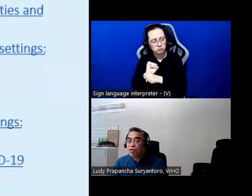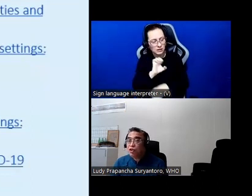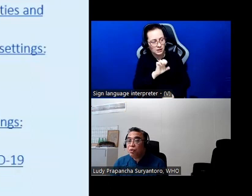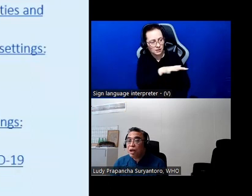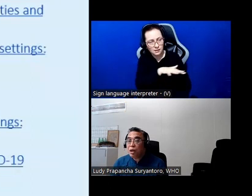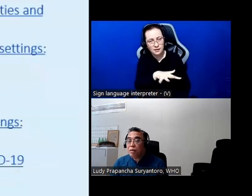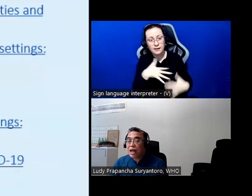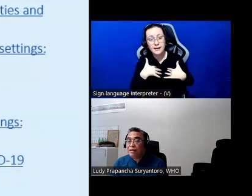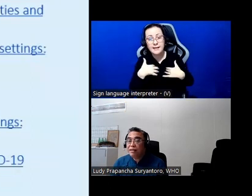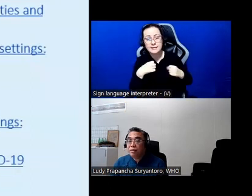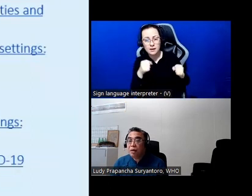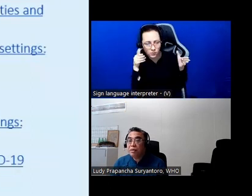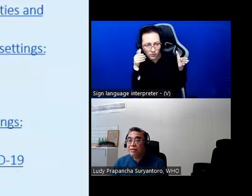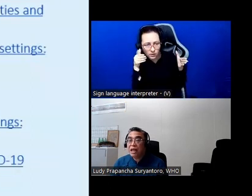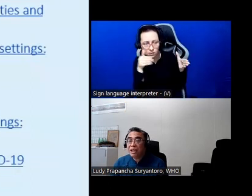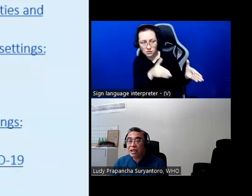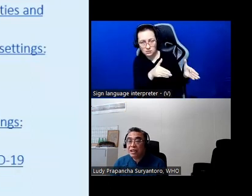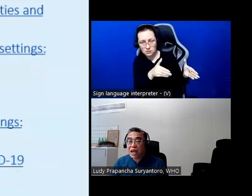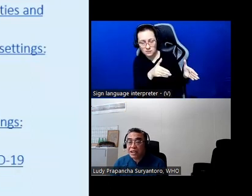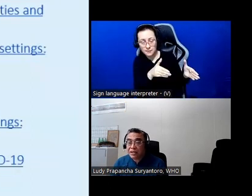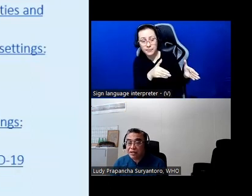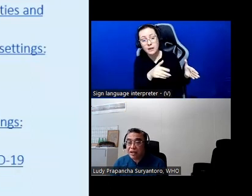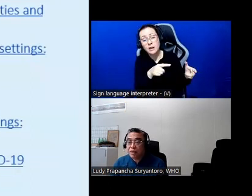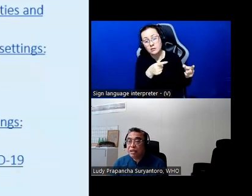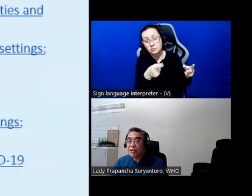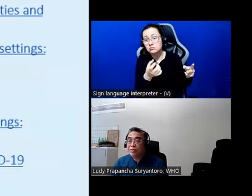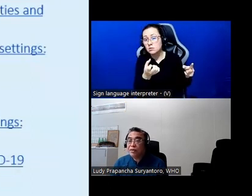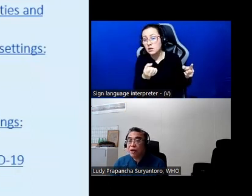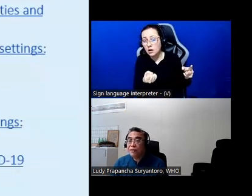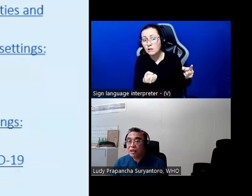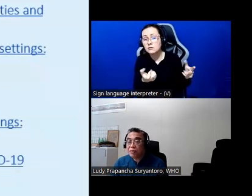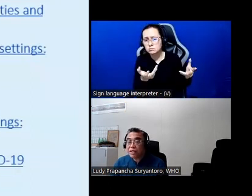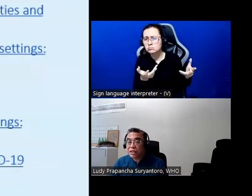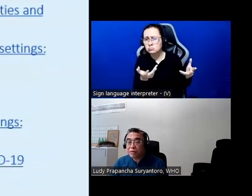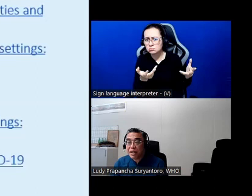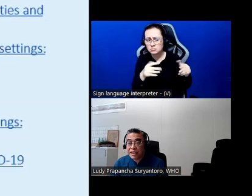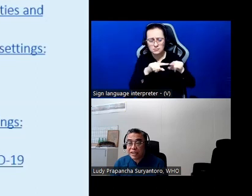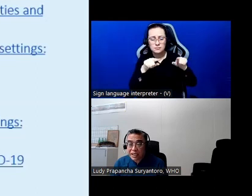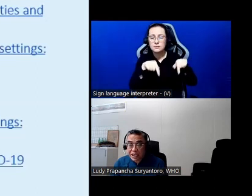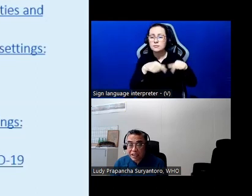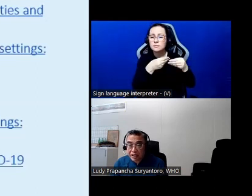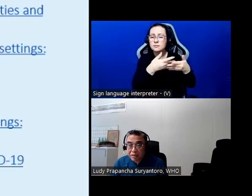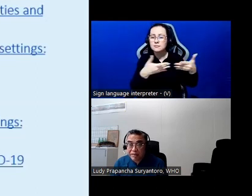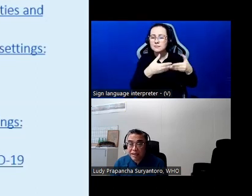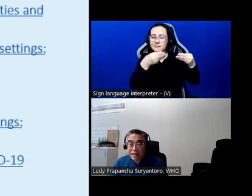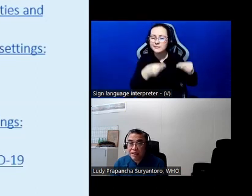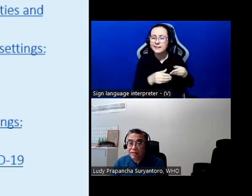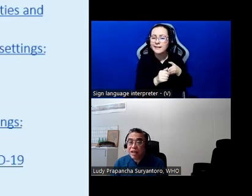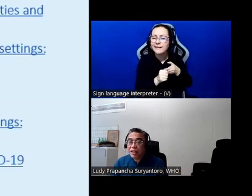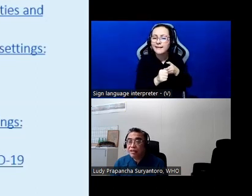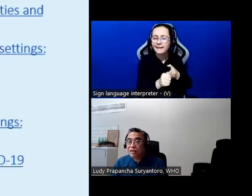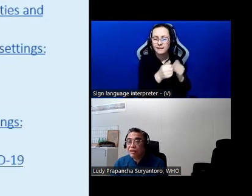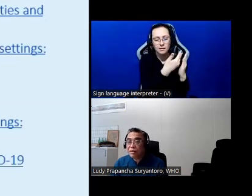We also has published the guidance in terms of health emergency preparedness in cities and urban